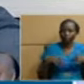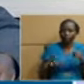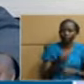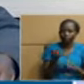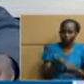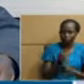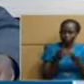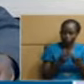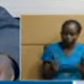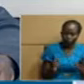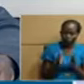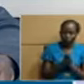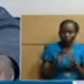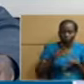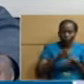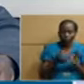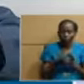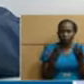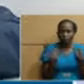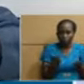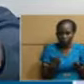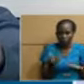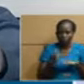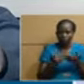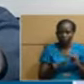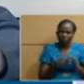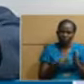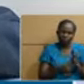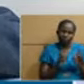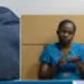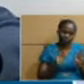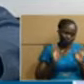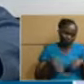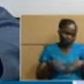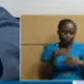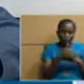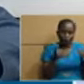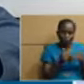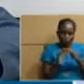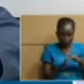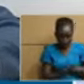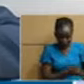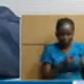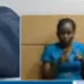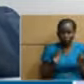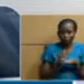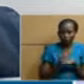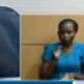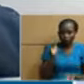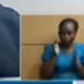the stakeholders transition group. But I'm not going into that background. But what I would wish to say is that